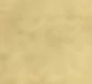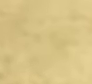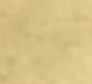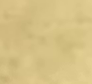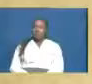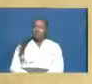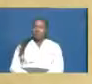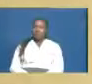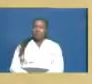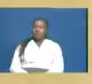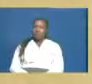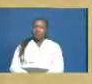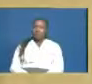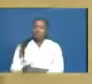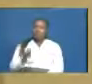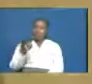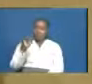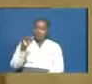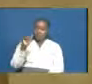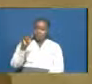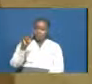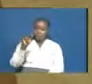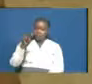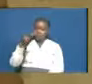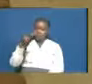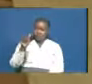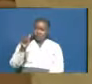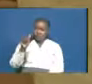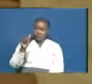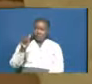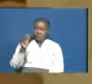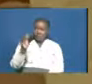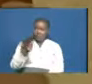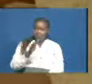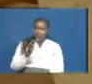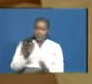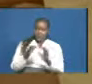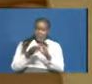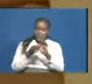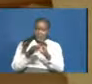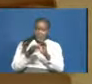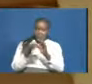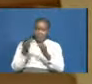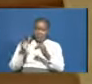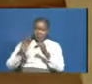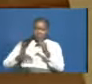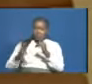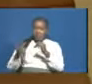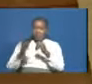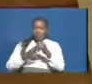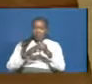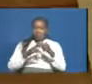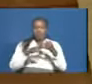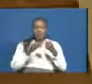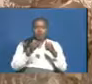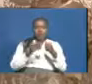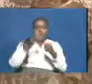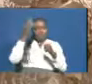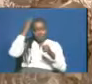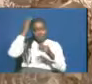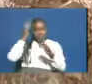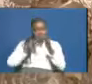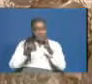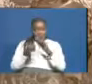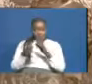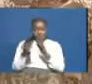Lieutenant Colonel Martha Njeri Waithaka joined the military in the late 1970s thanks to her nursing profession.